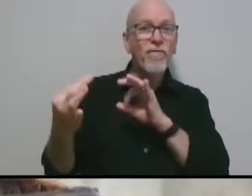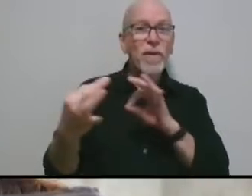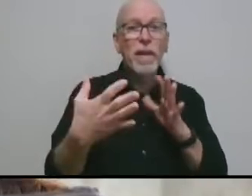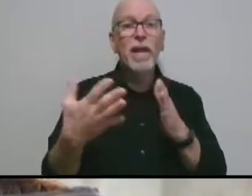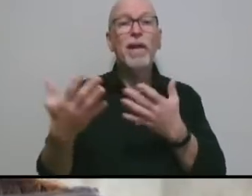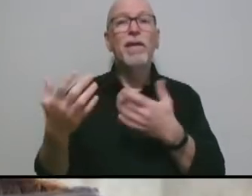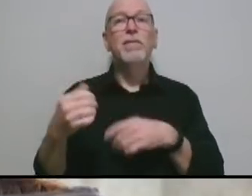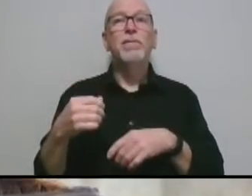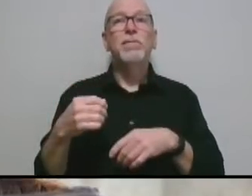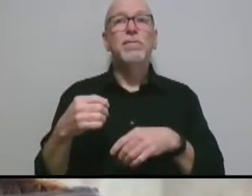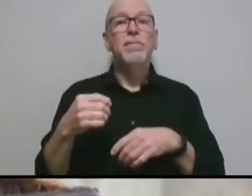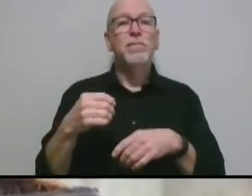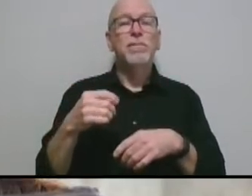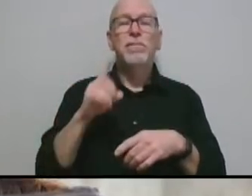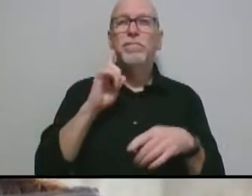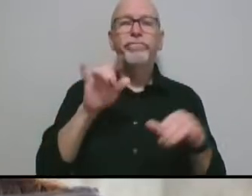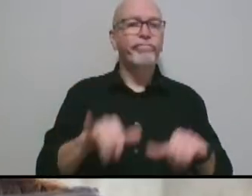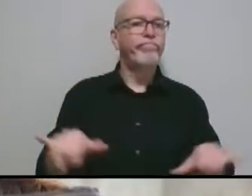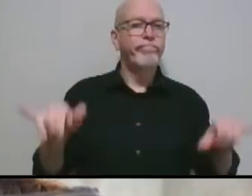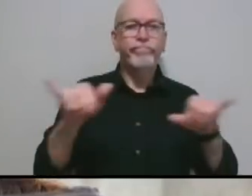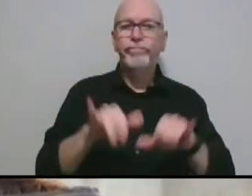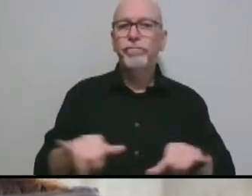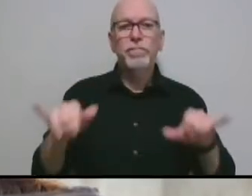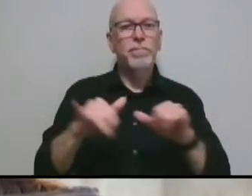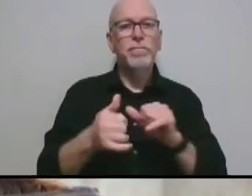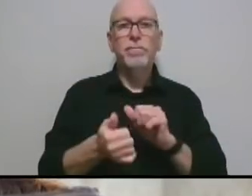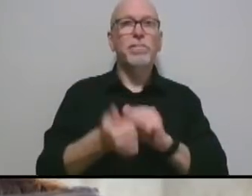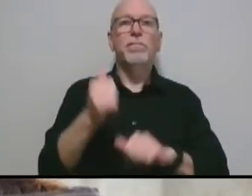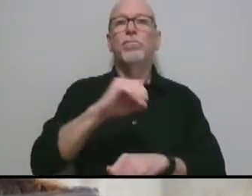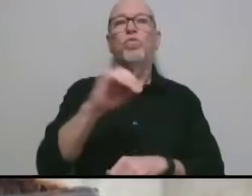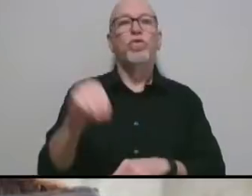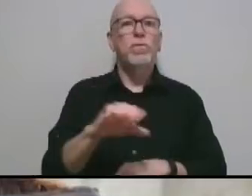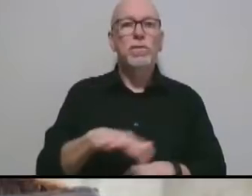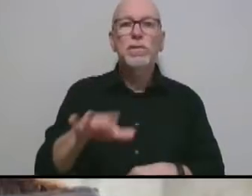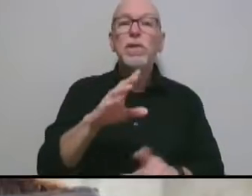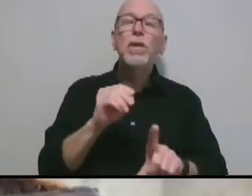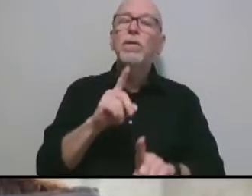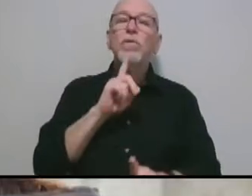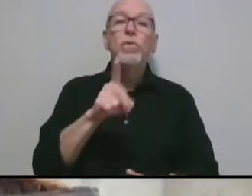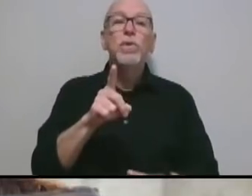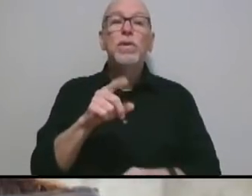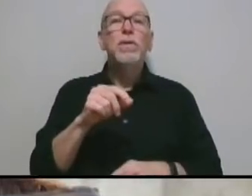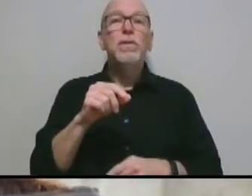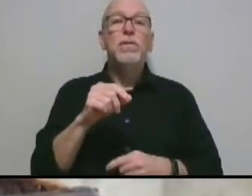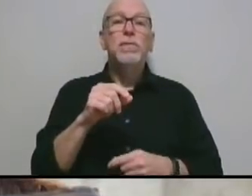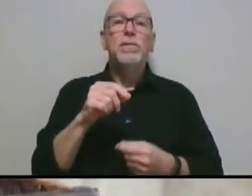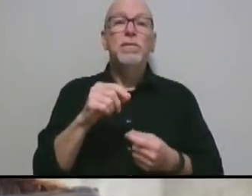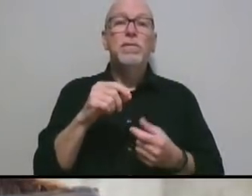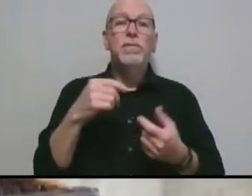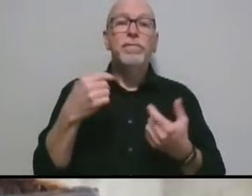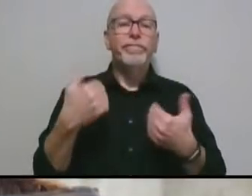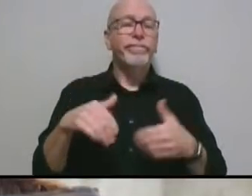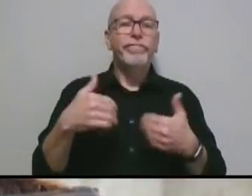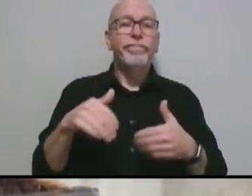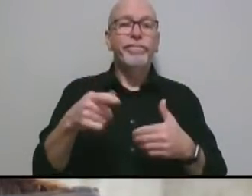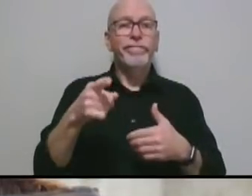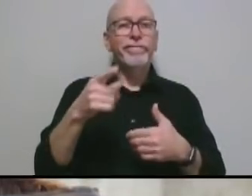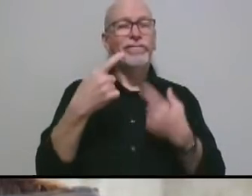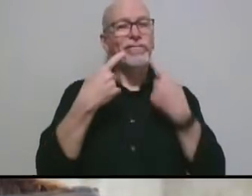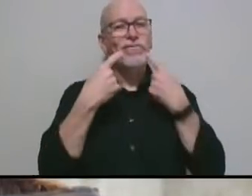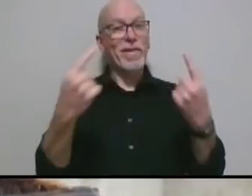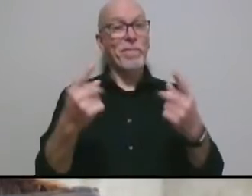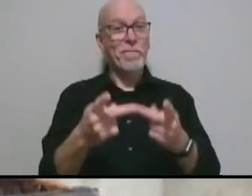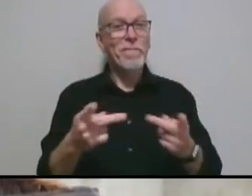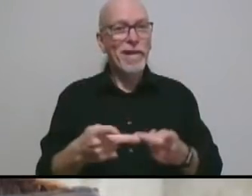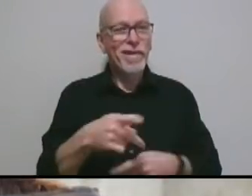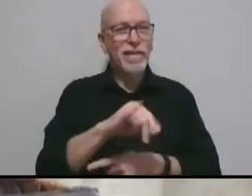consistently, far and wide, because, by the way, it's such an iconic backdrop, and